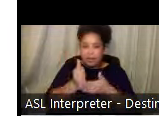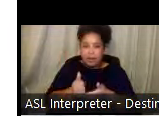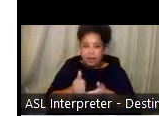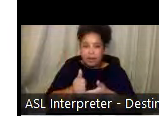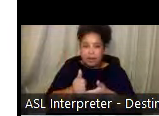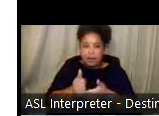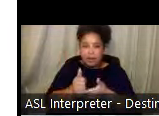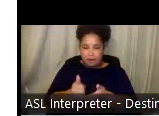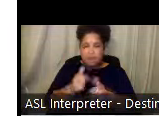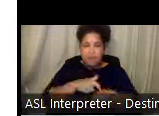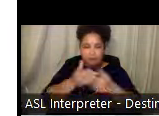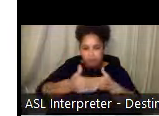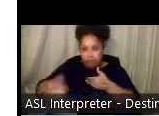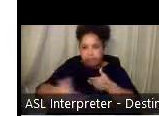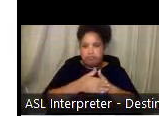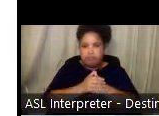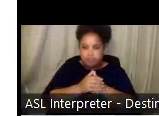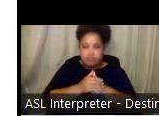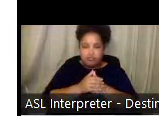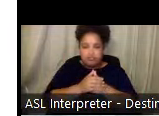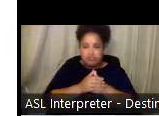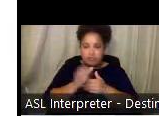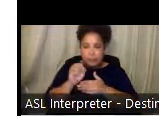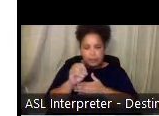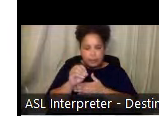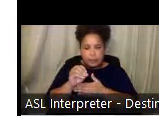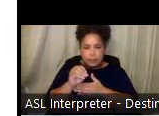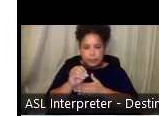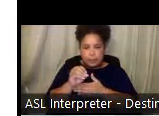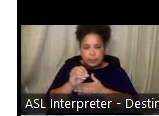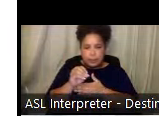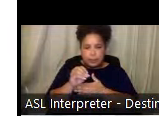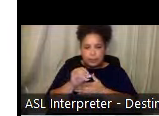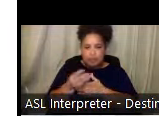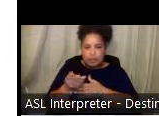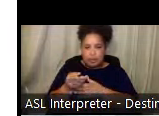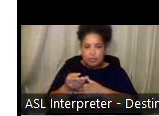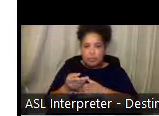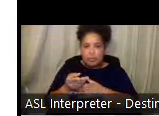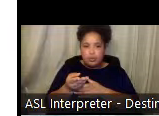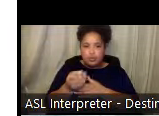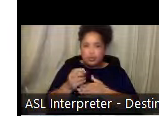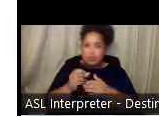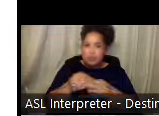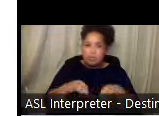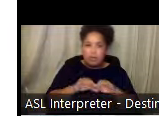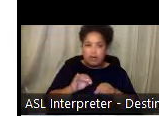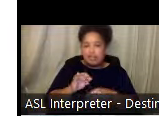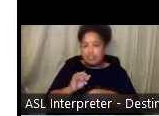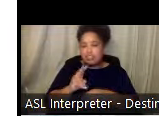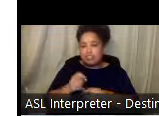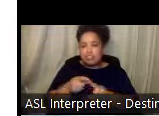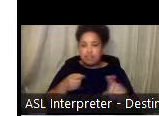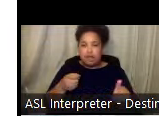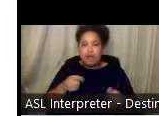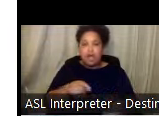little bit moving forward. So I am just going to present on a few of the key initiatives that the Department of Public Health